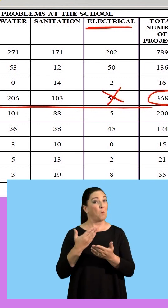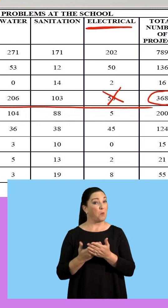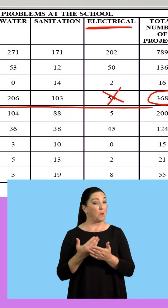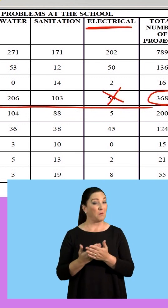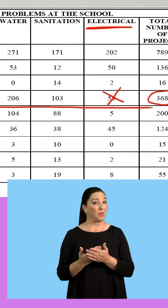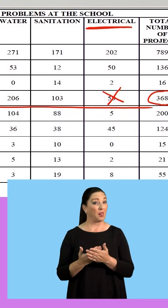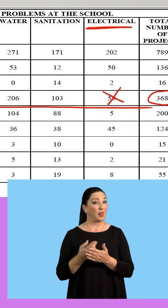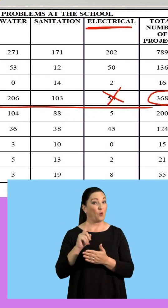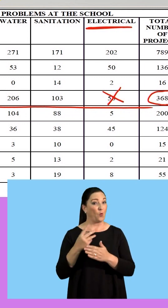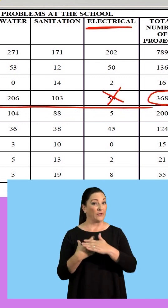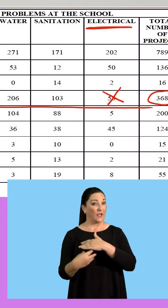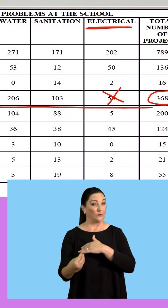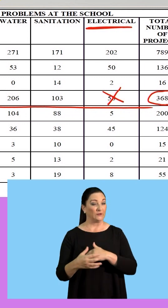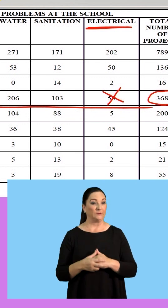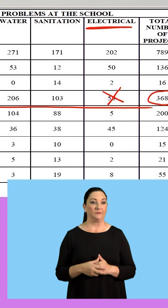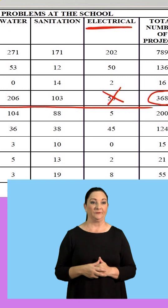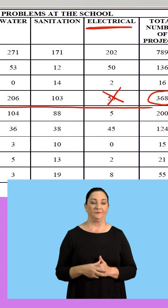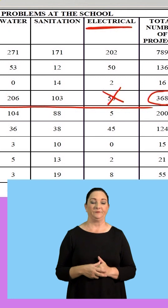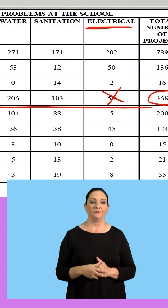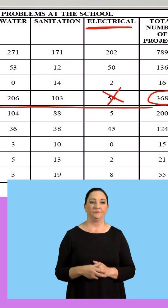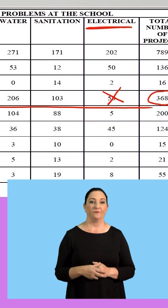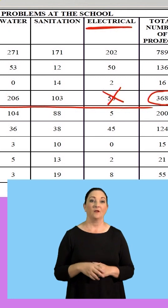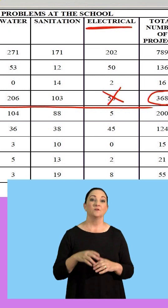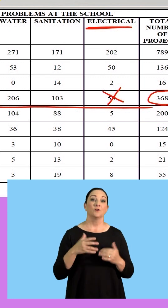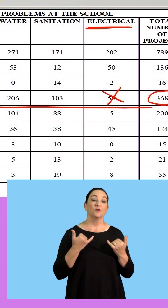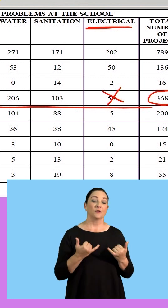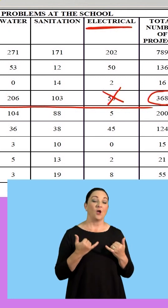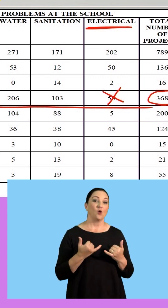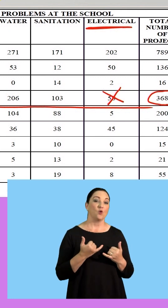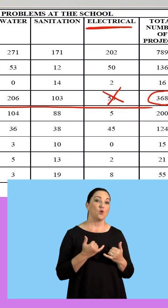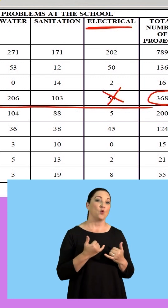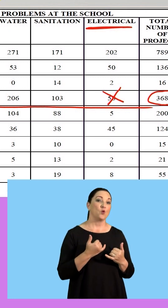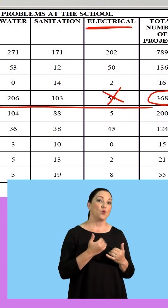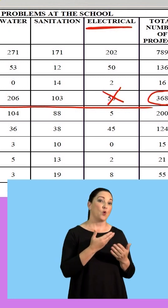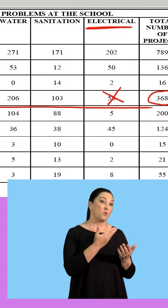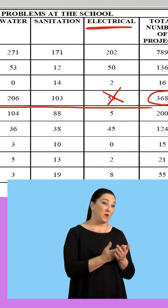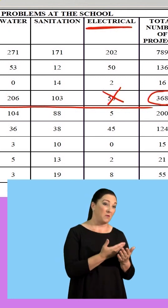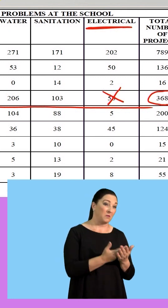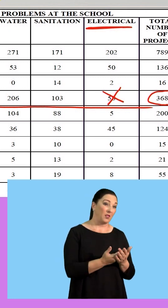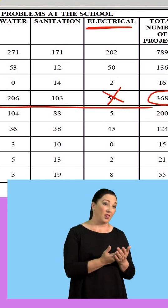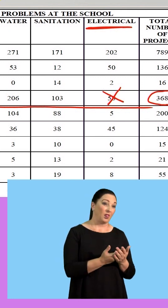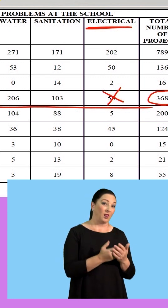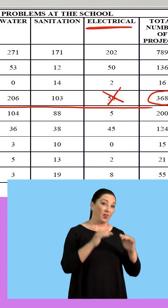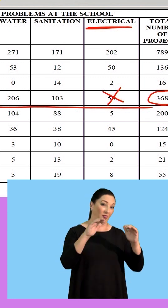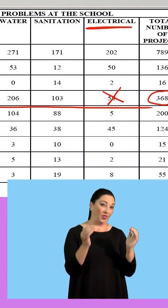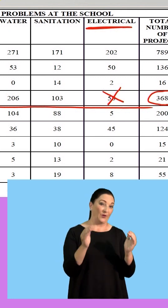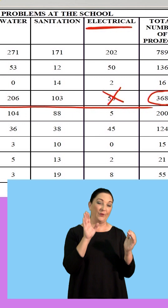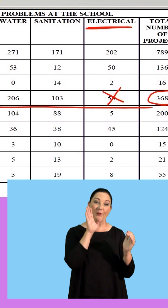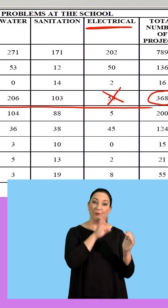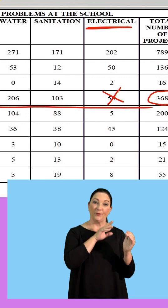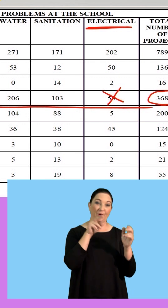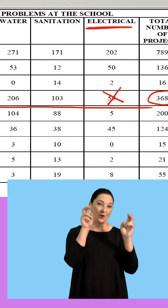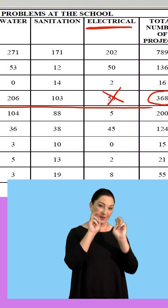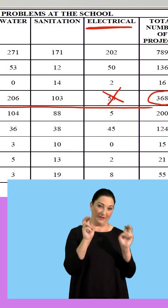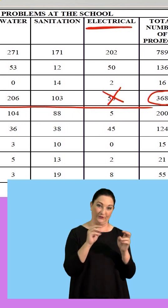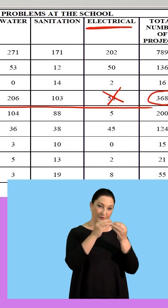outcomes. Okay, so what is the probability? And I'm quickly going to note that down. So it's a probability of not having